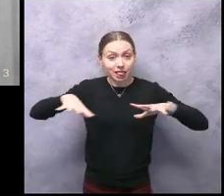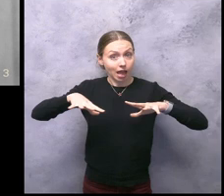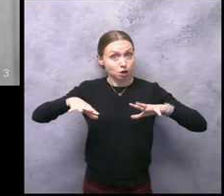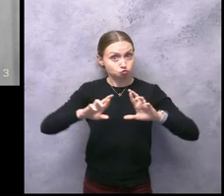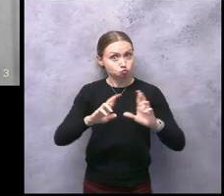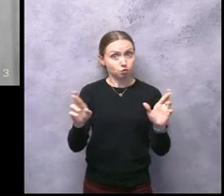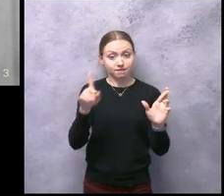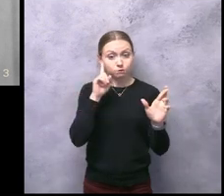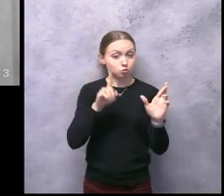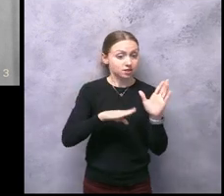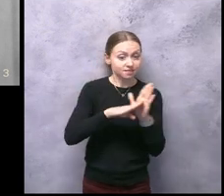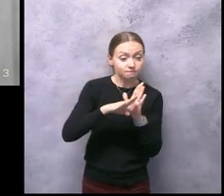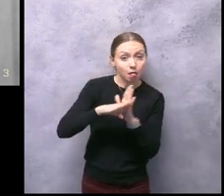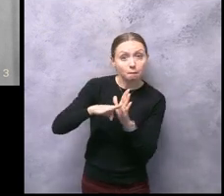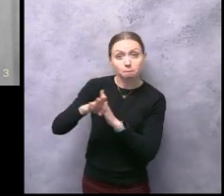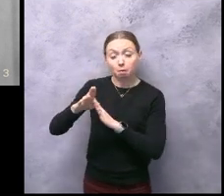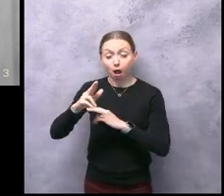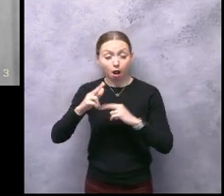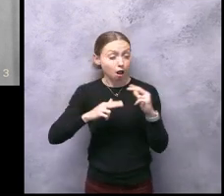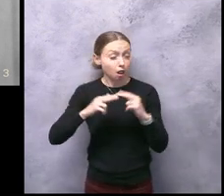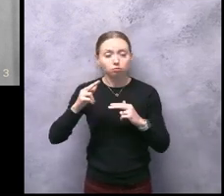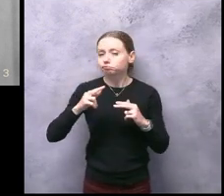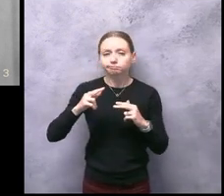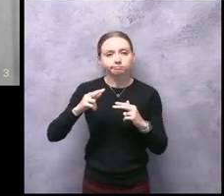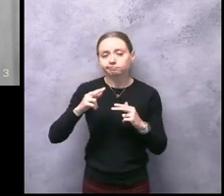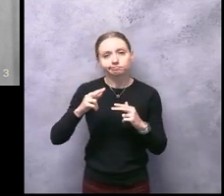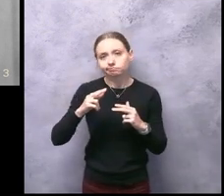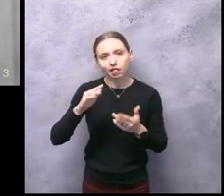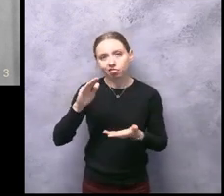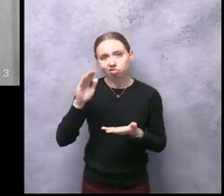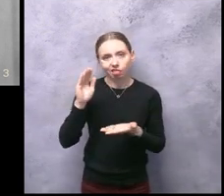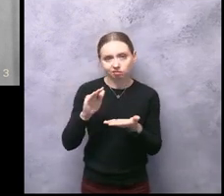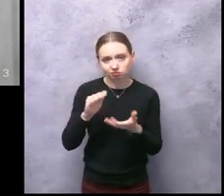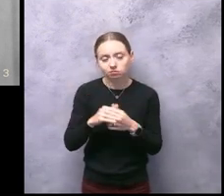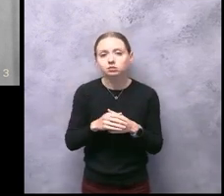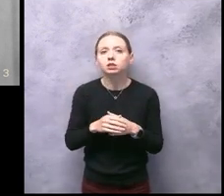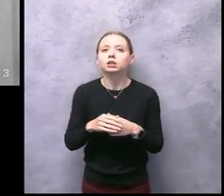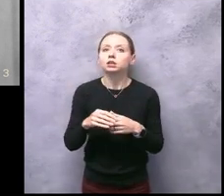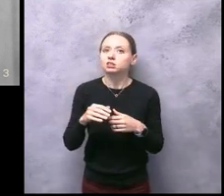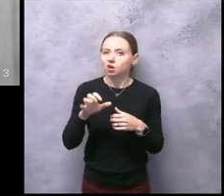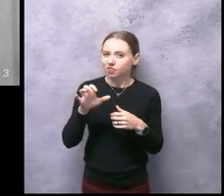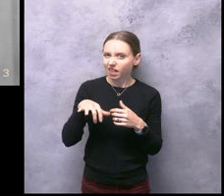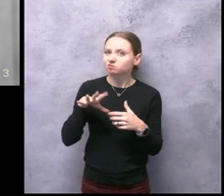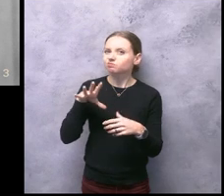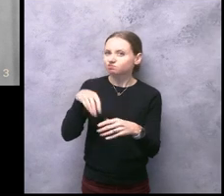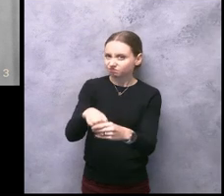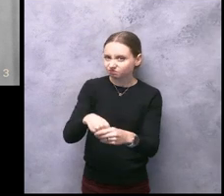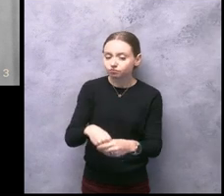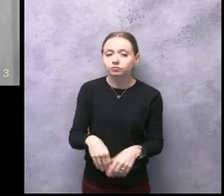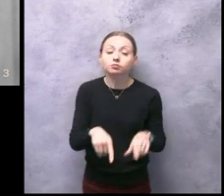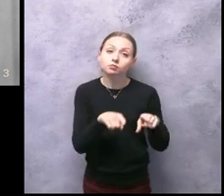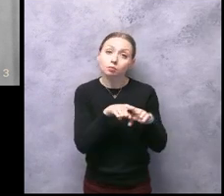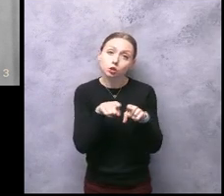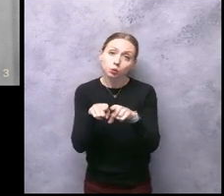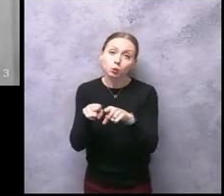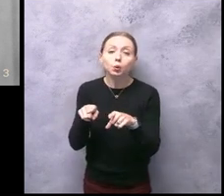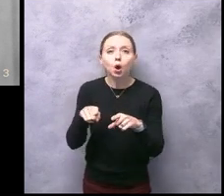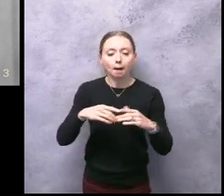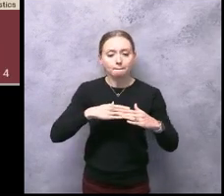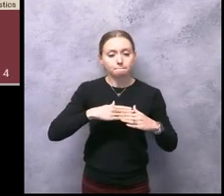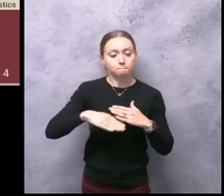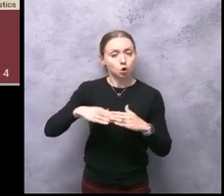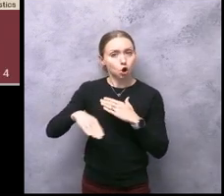this district. The district is nearing build out. And so that contributes. And also the birth